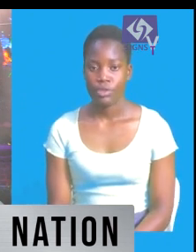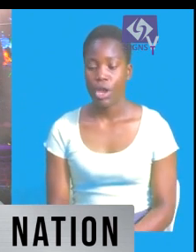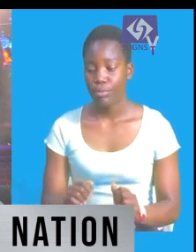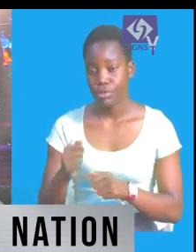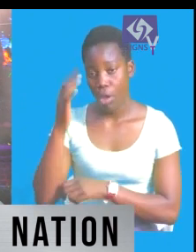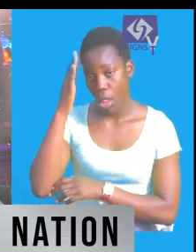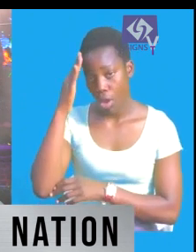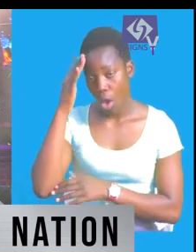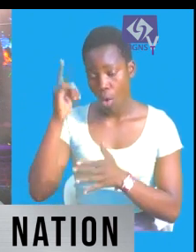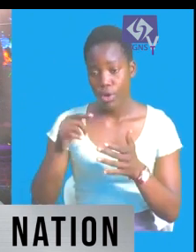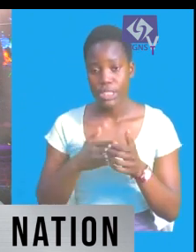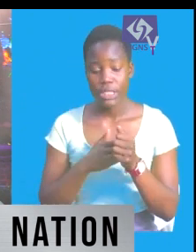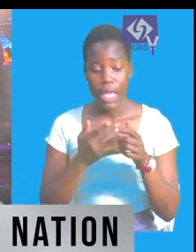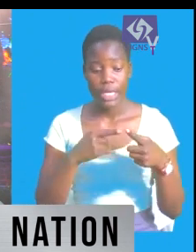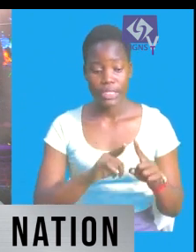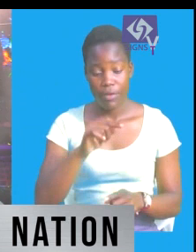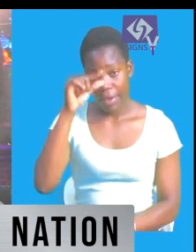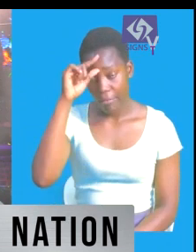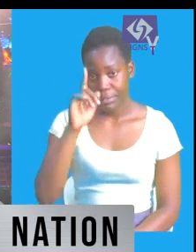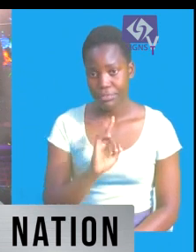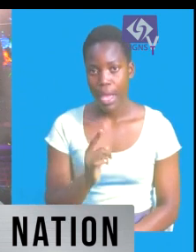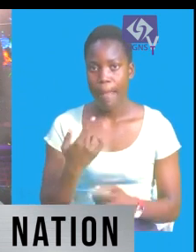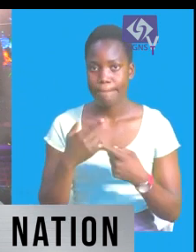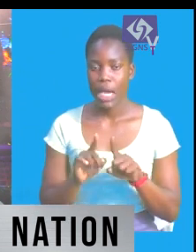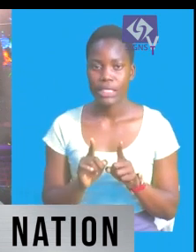nini ina cause, we si serikali, lakini